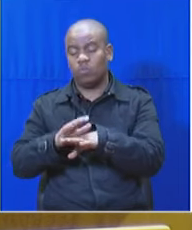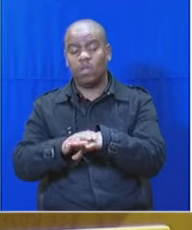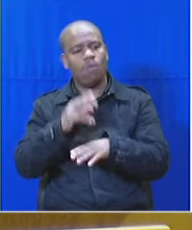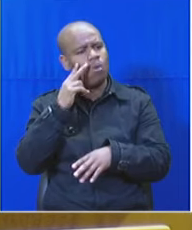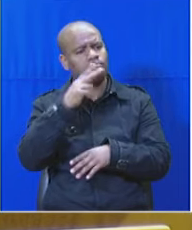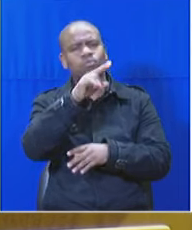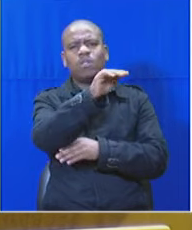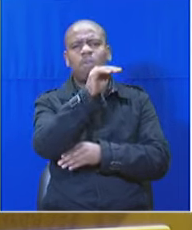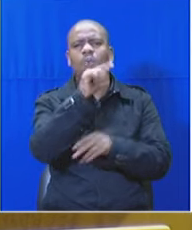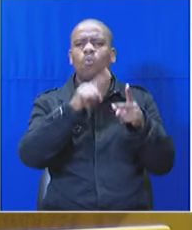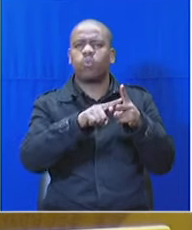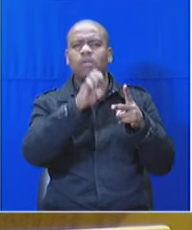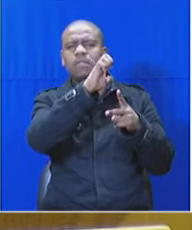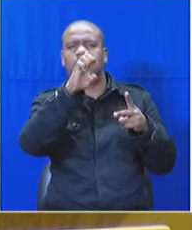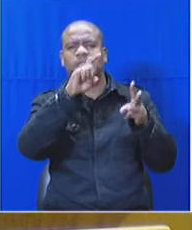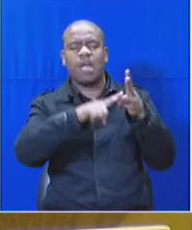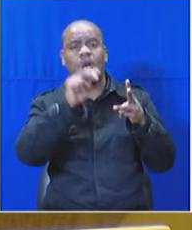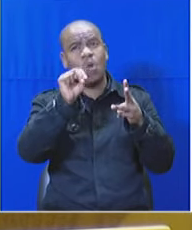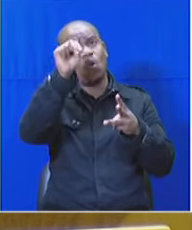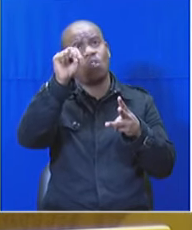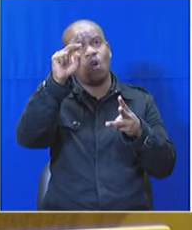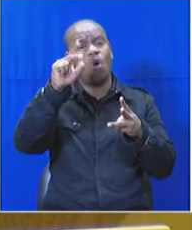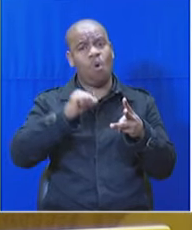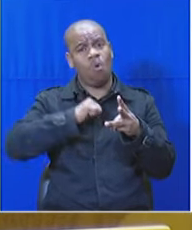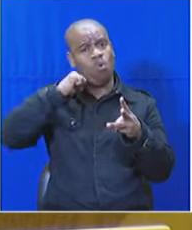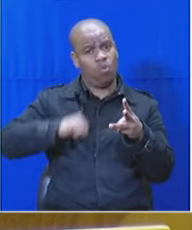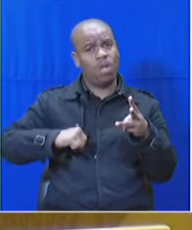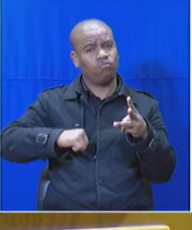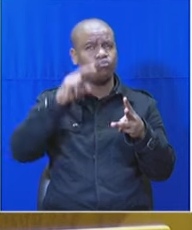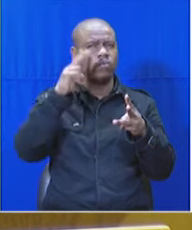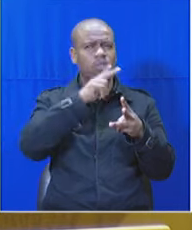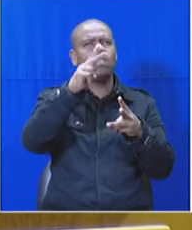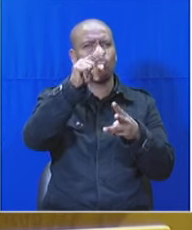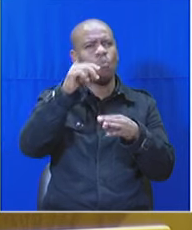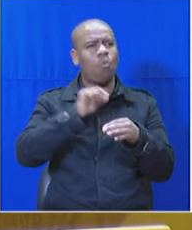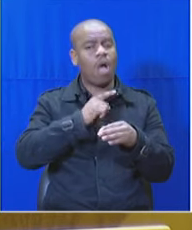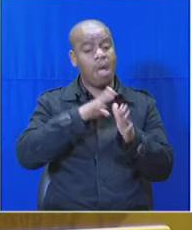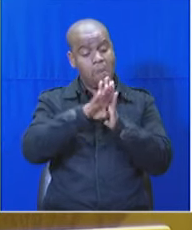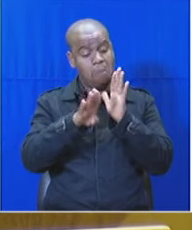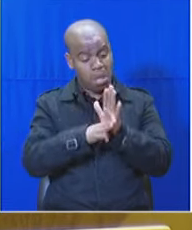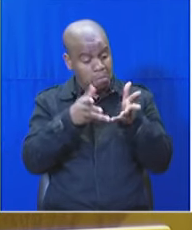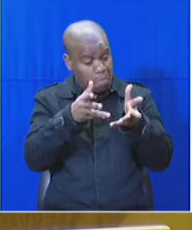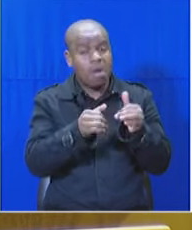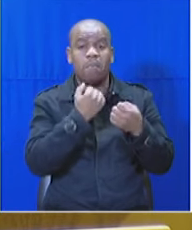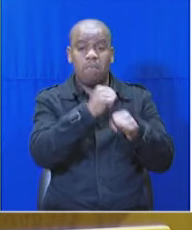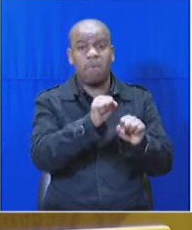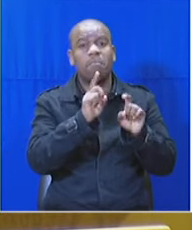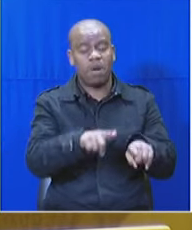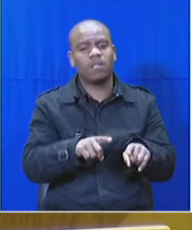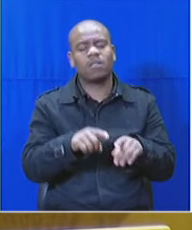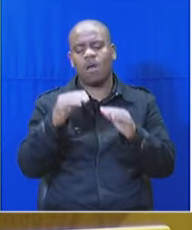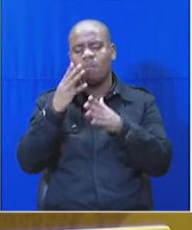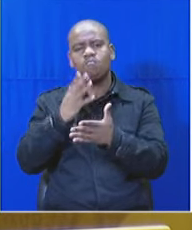Venezuela, and east to North Korea to understand why this bill must be rejected in its present form. Property rights